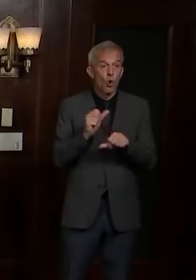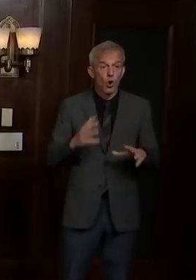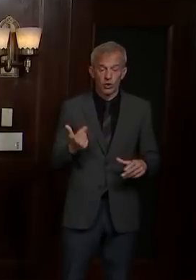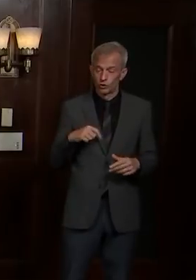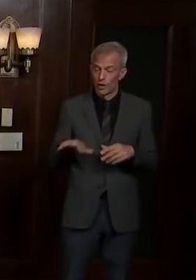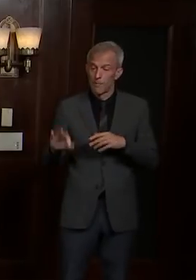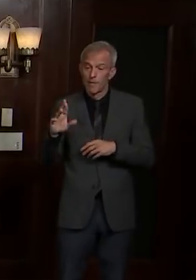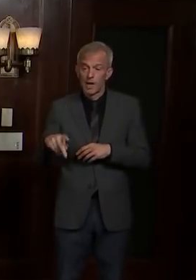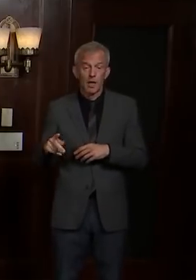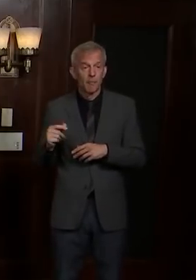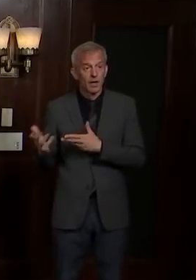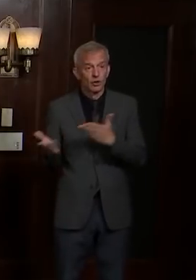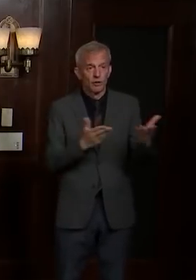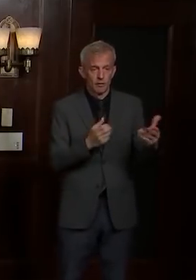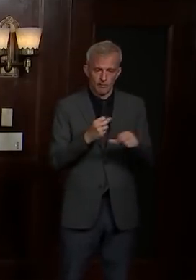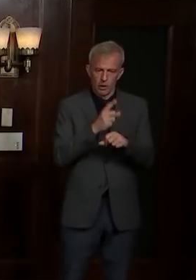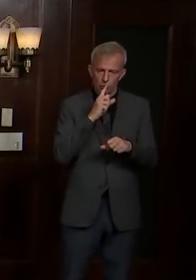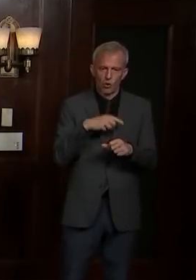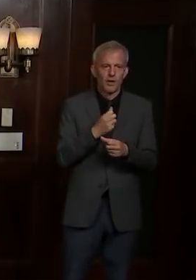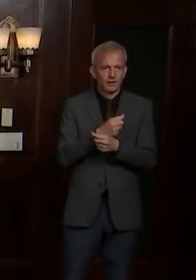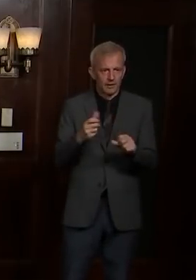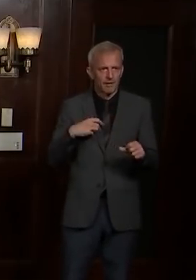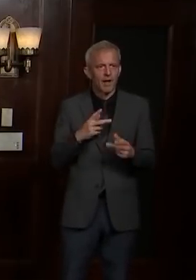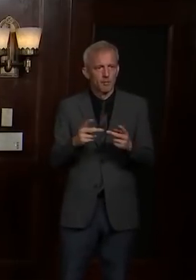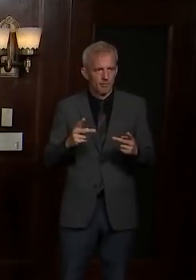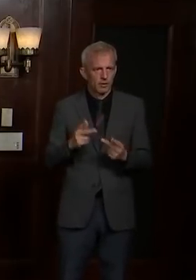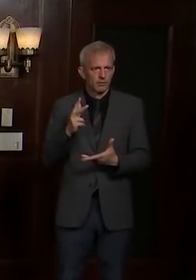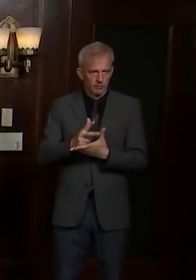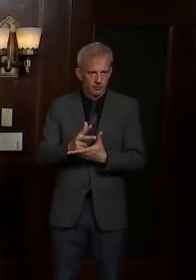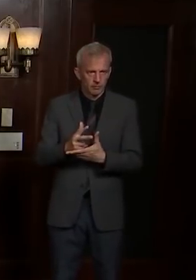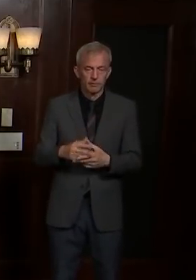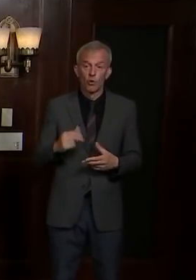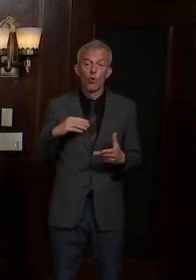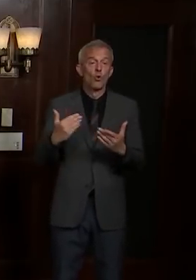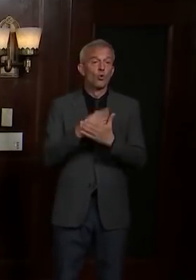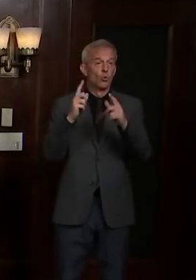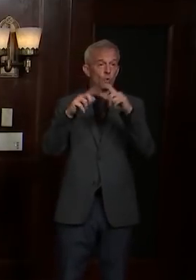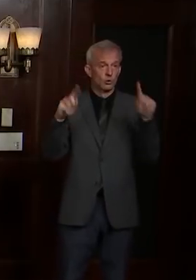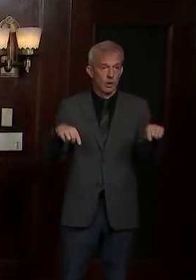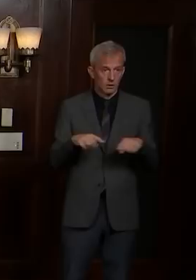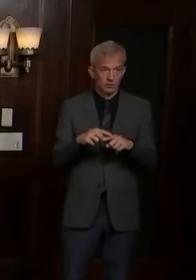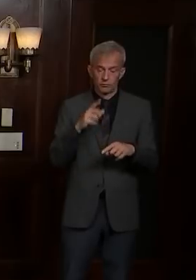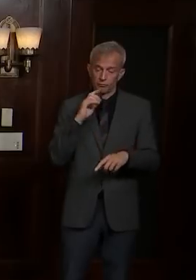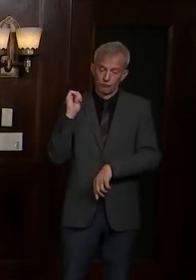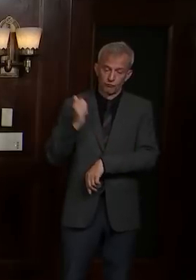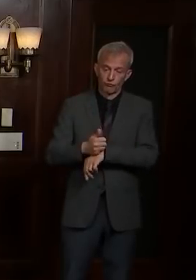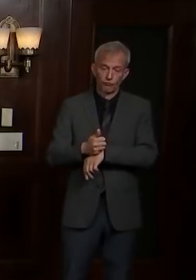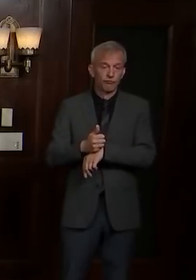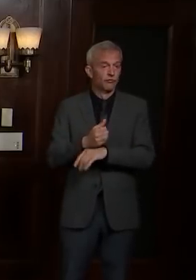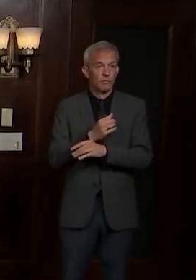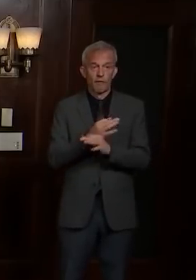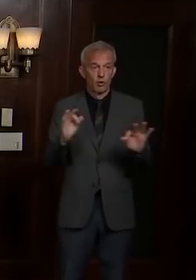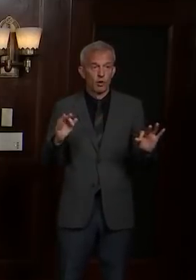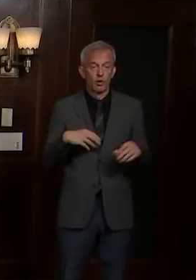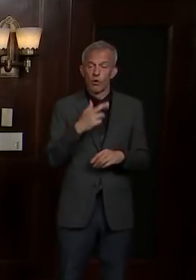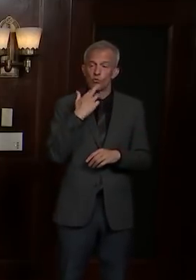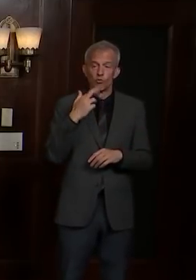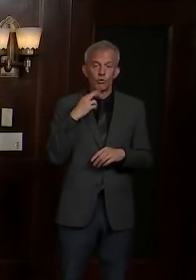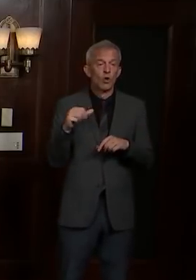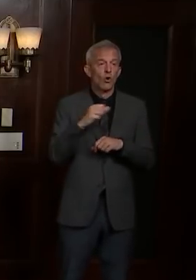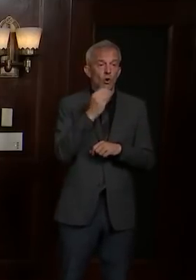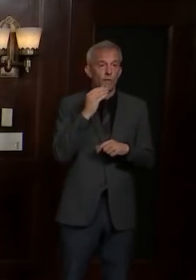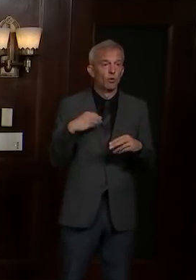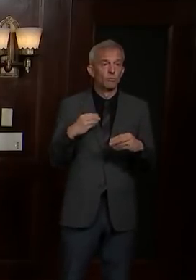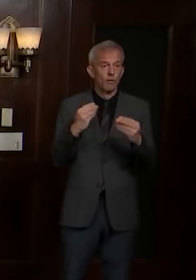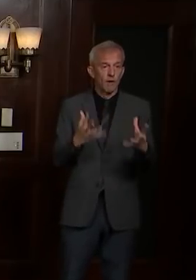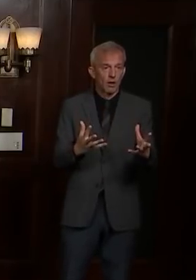are safe and they have a place close by. So new signs will be supplied, installed free of charge, near restaurants and other food providers that